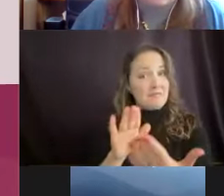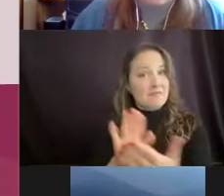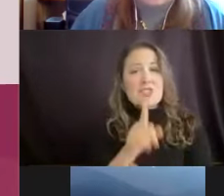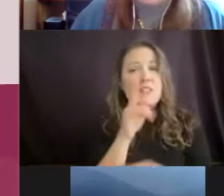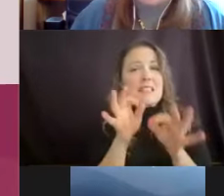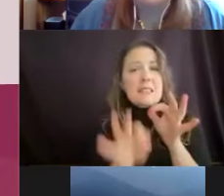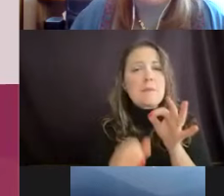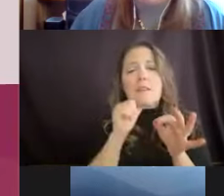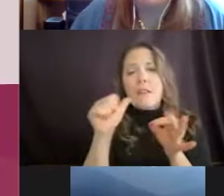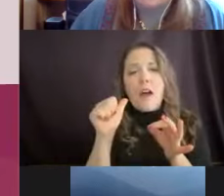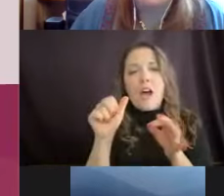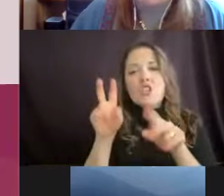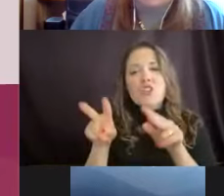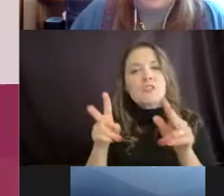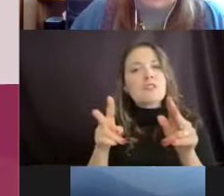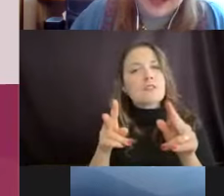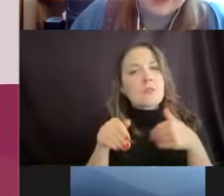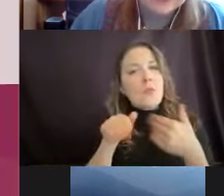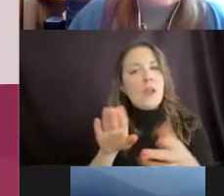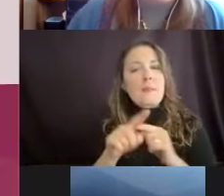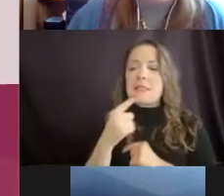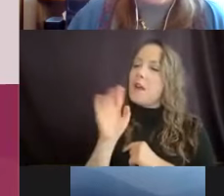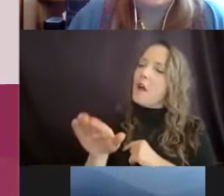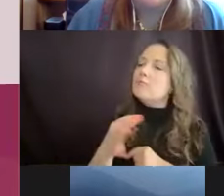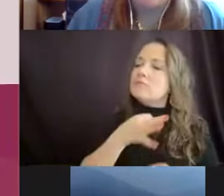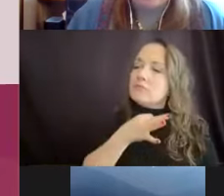non-judgmental way to say, "Hey, not okay."